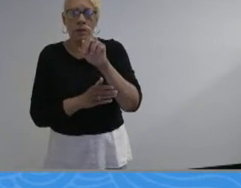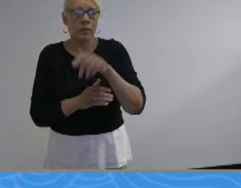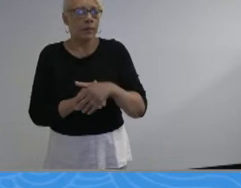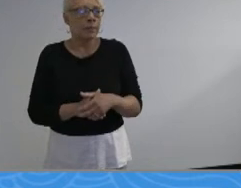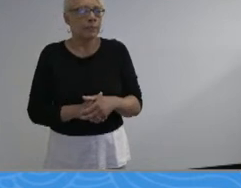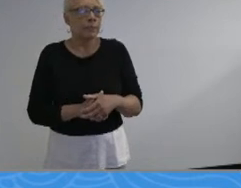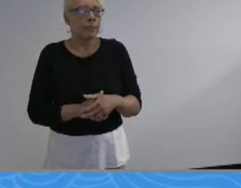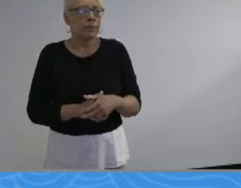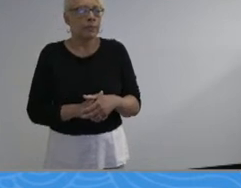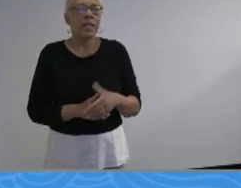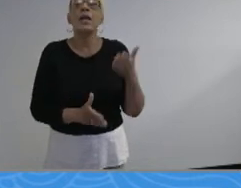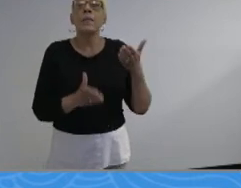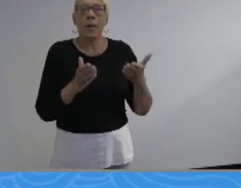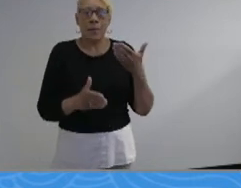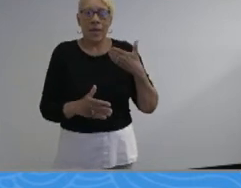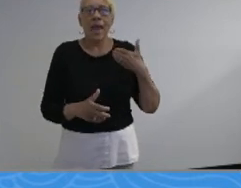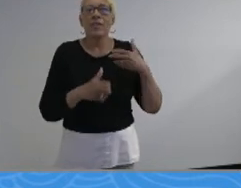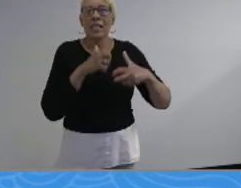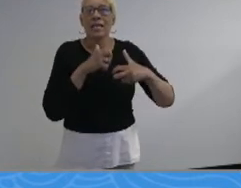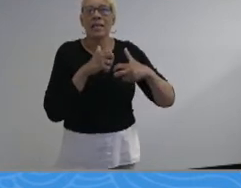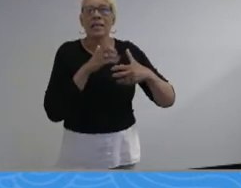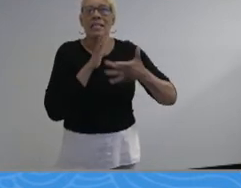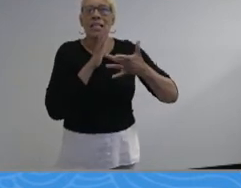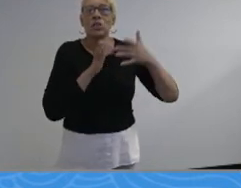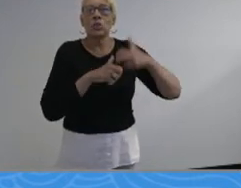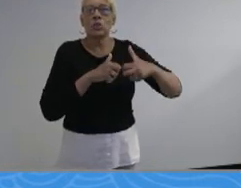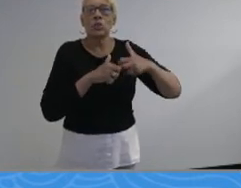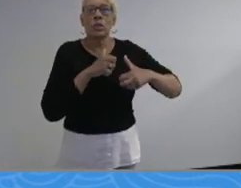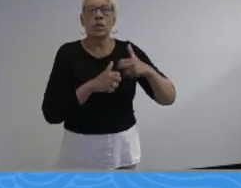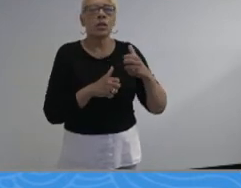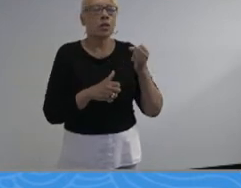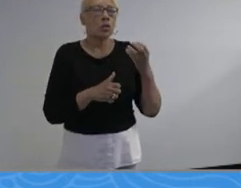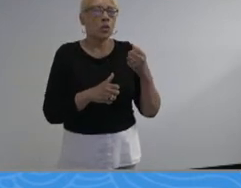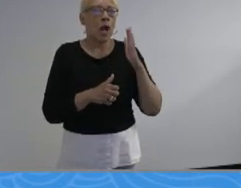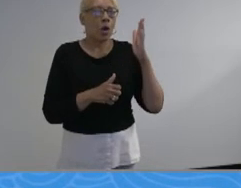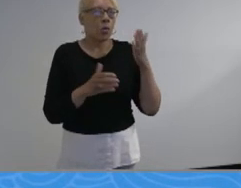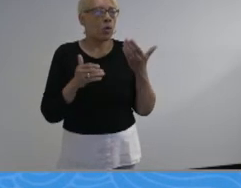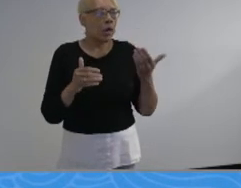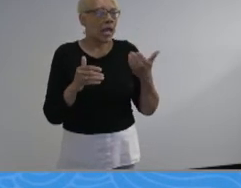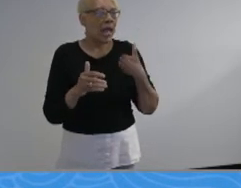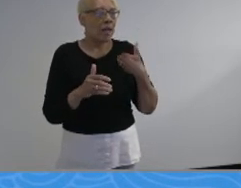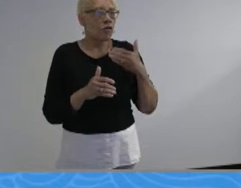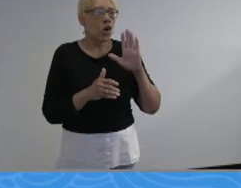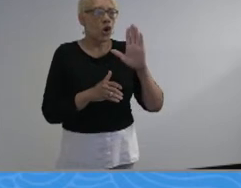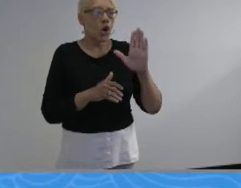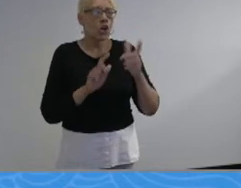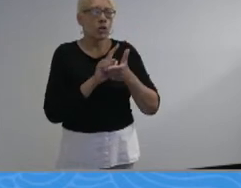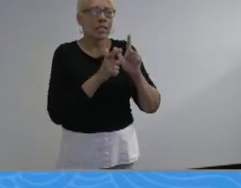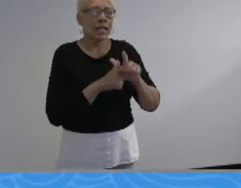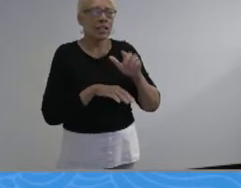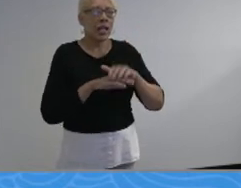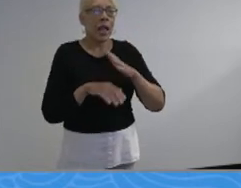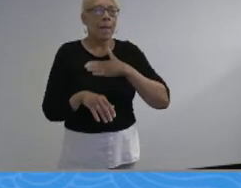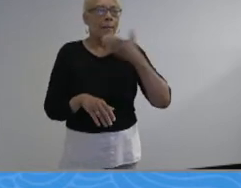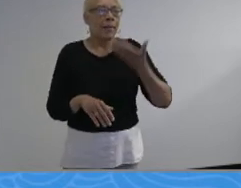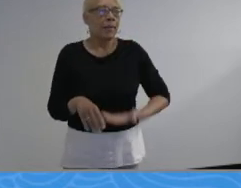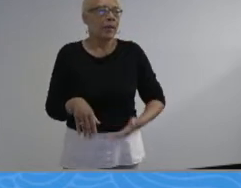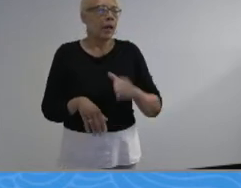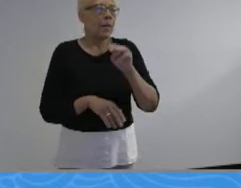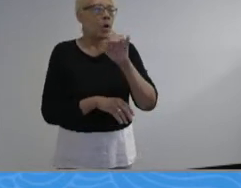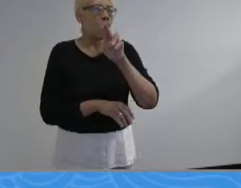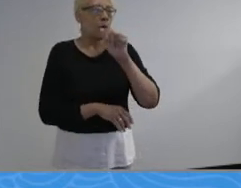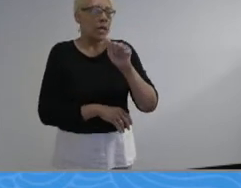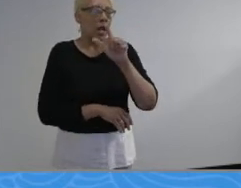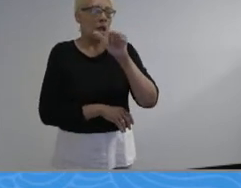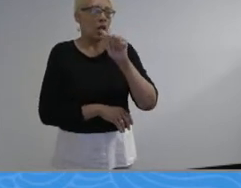We might be having some technical difficulties, so I'll go ahead and have it her translation in English. My name is Maria Loesa. I have